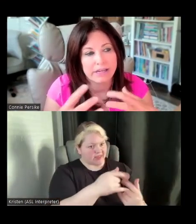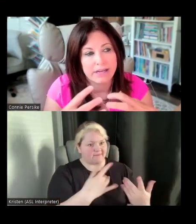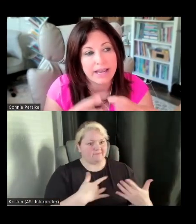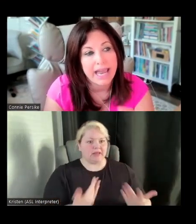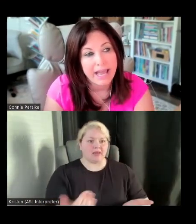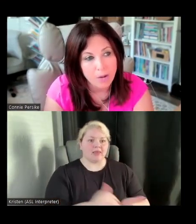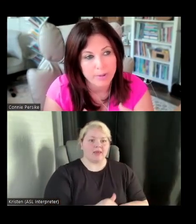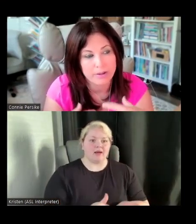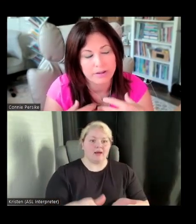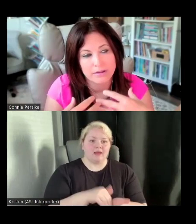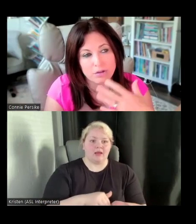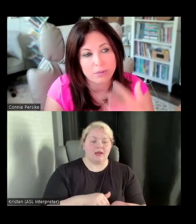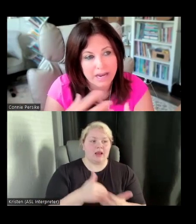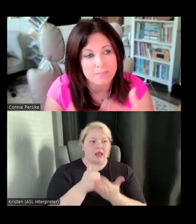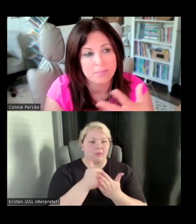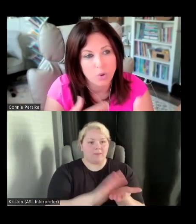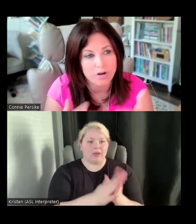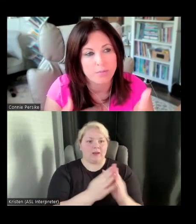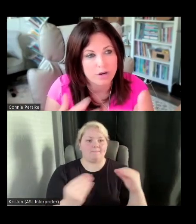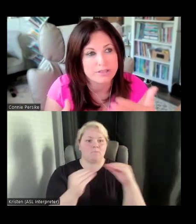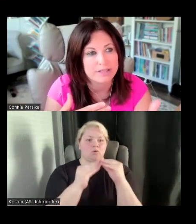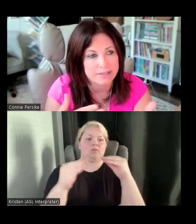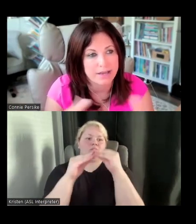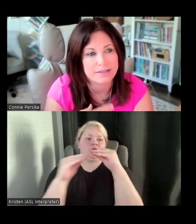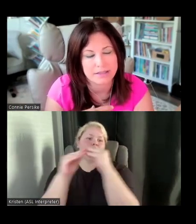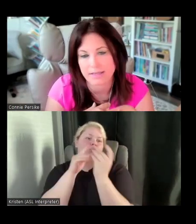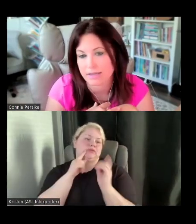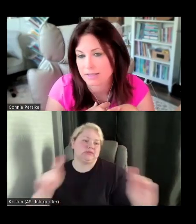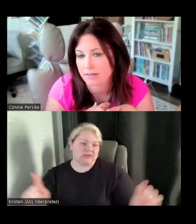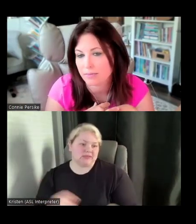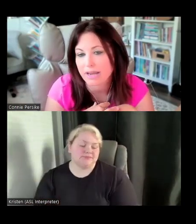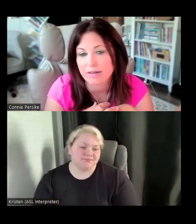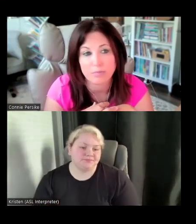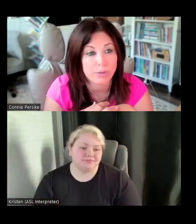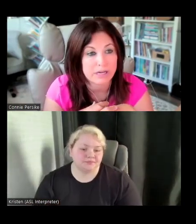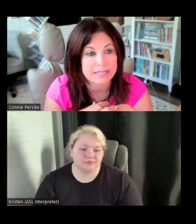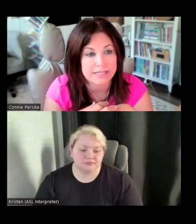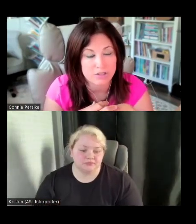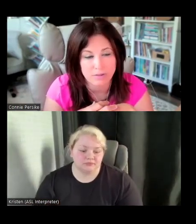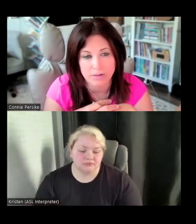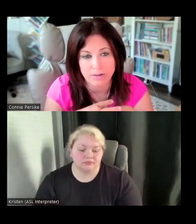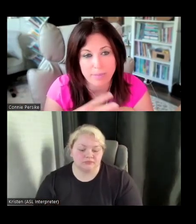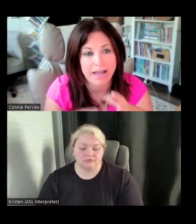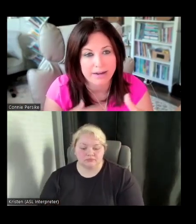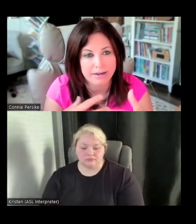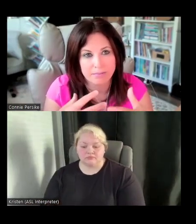we can help create more and more success. Success kind of breeds